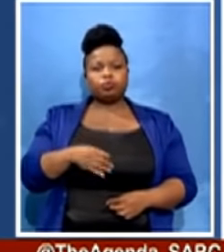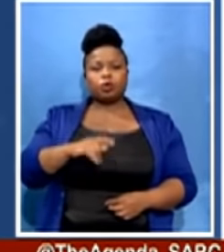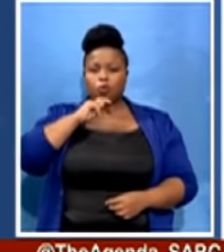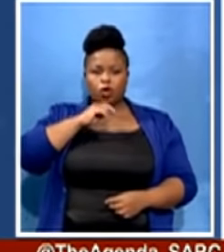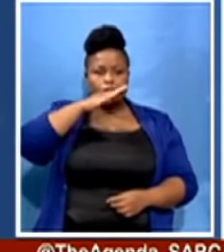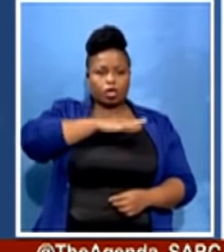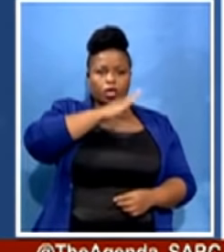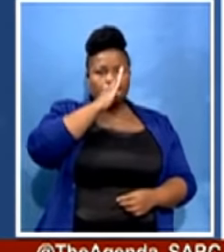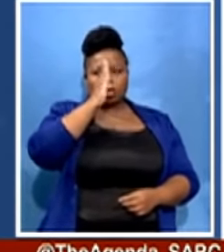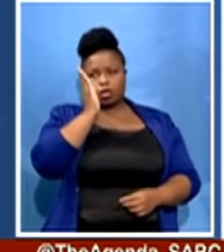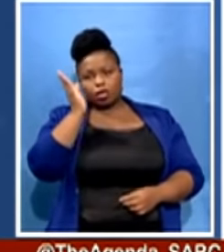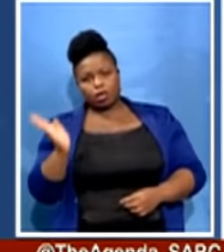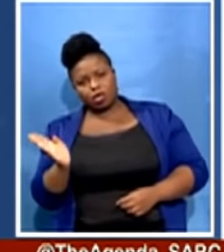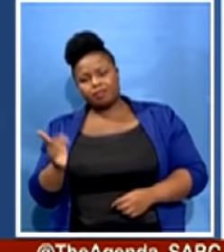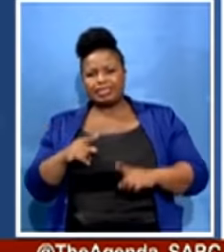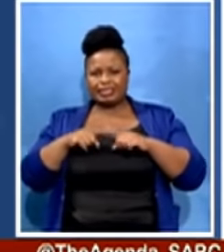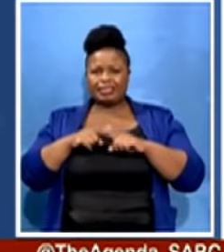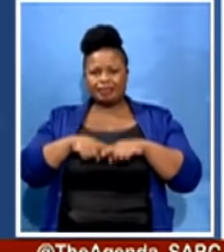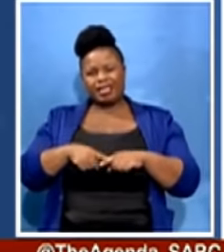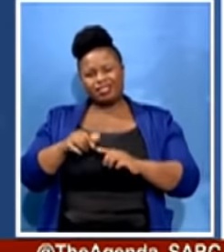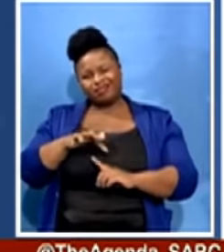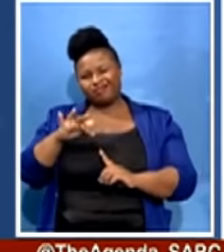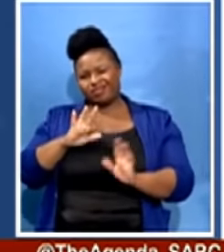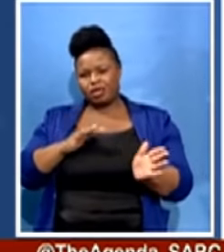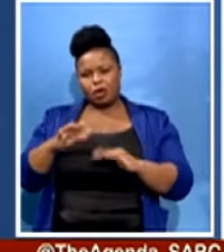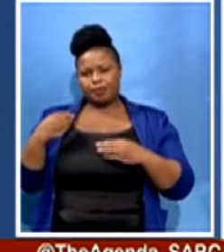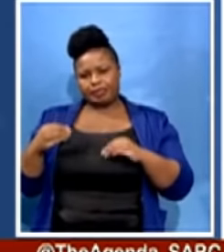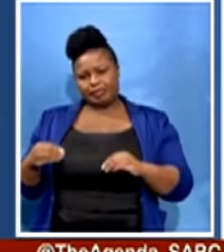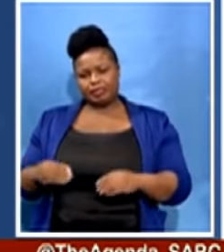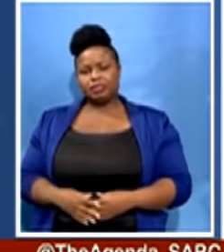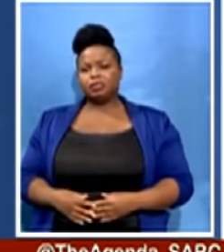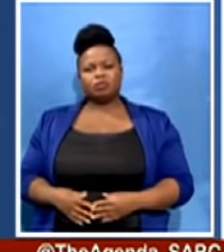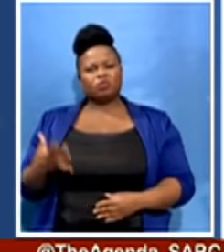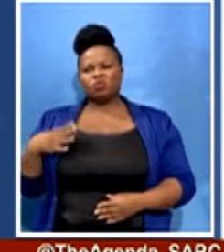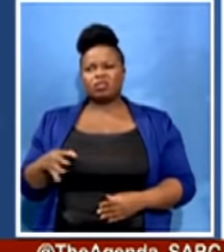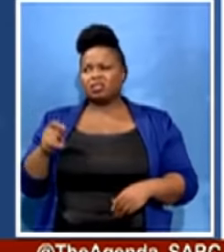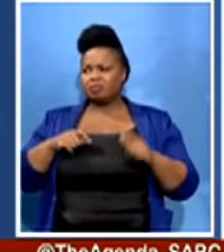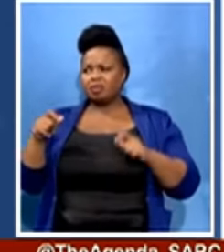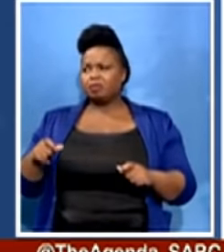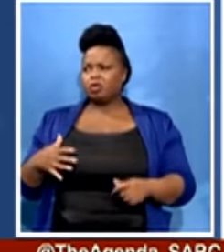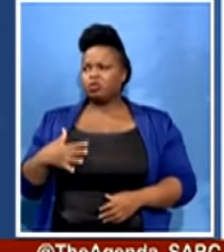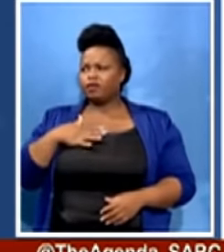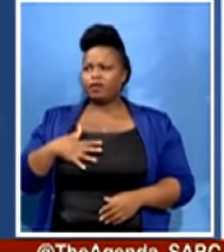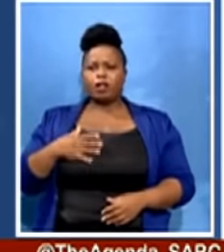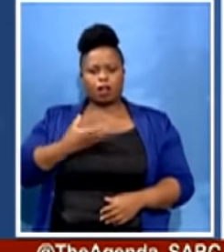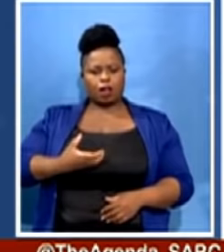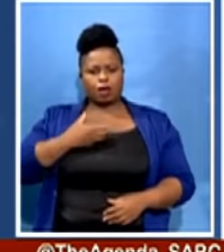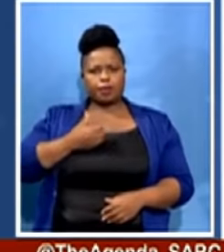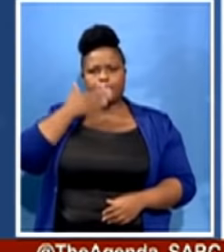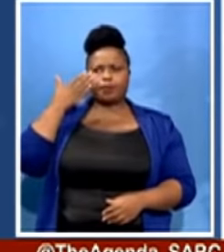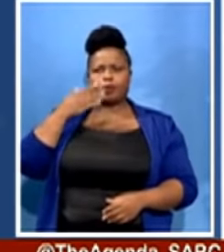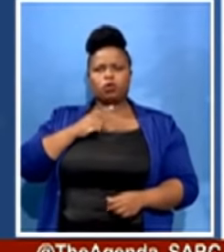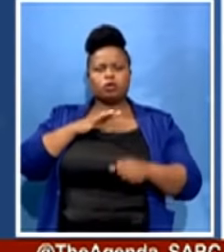on the circumstances. And we don't want people not to be able to be here when we have pressure to achieve